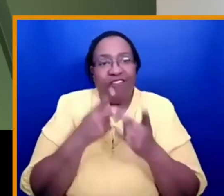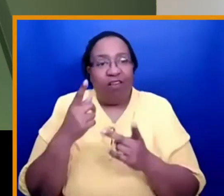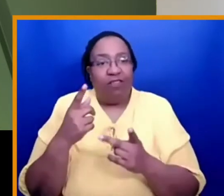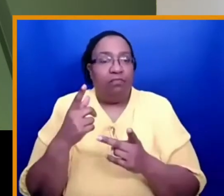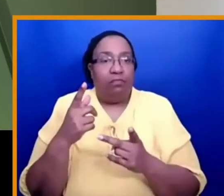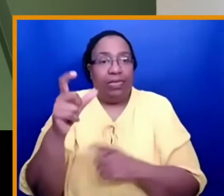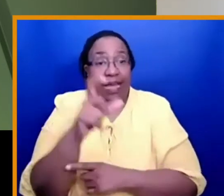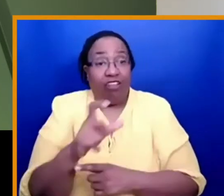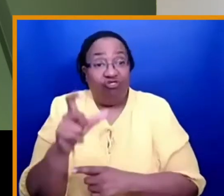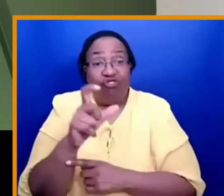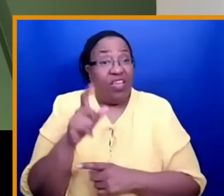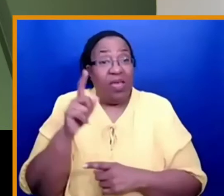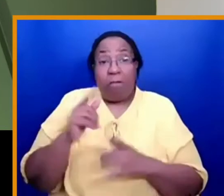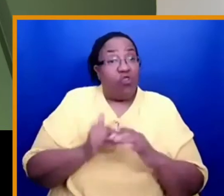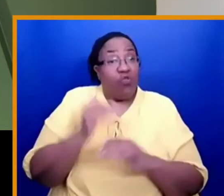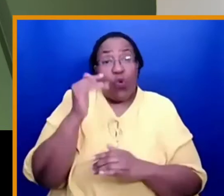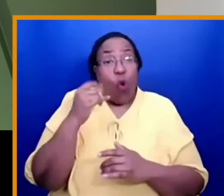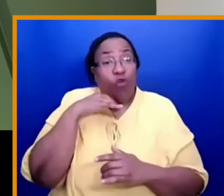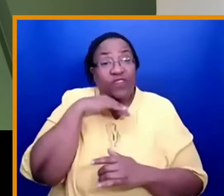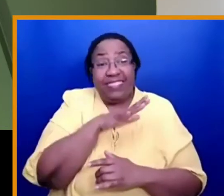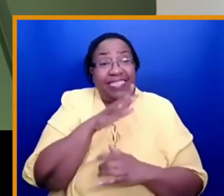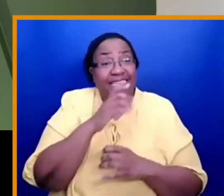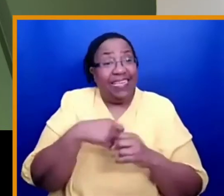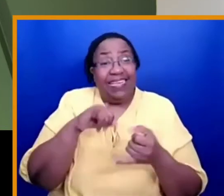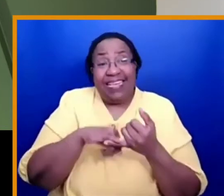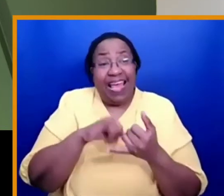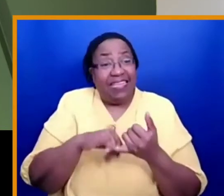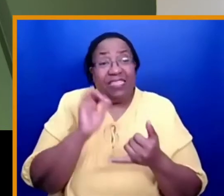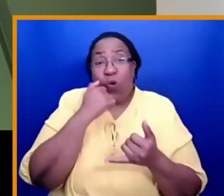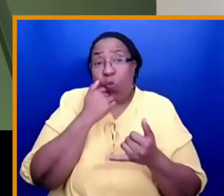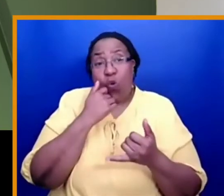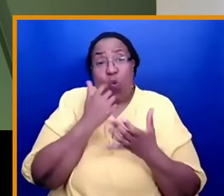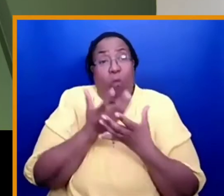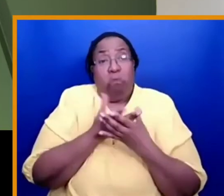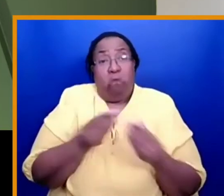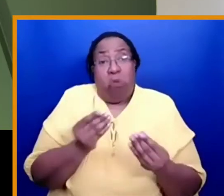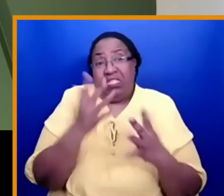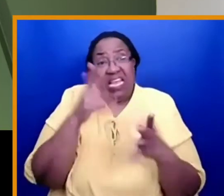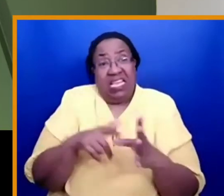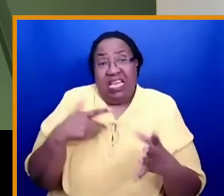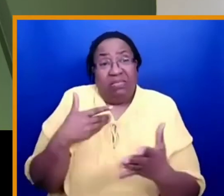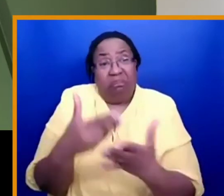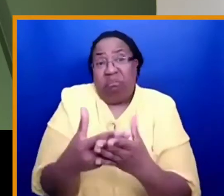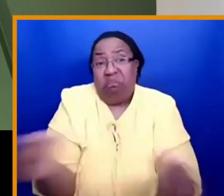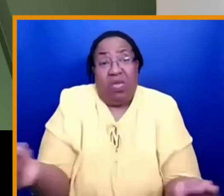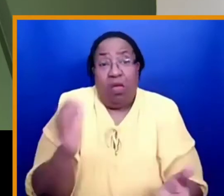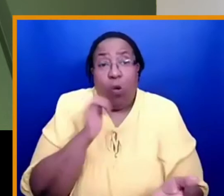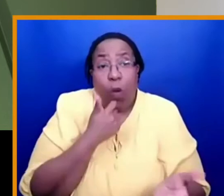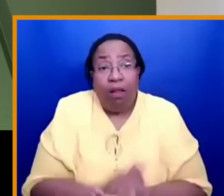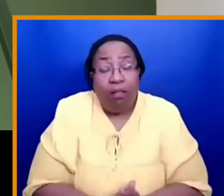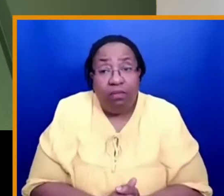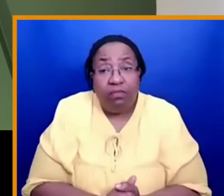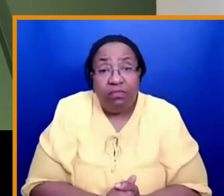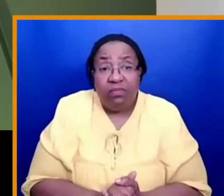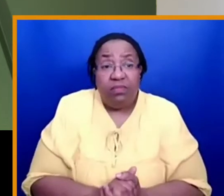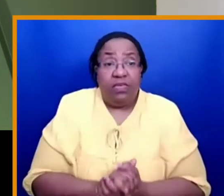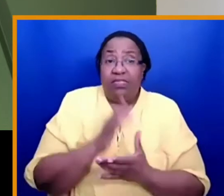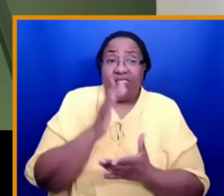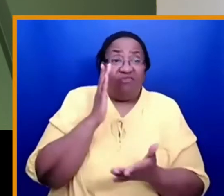the end of this decade. Or that shale gas would take 10 years to come on stream, even if the safety concerns that